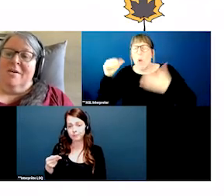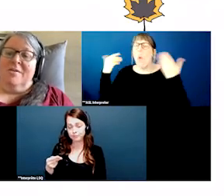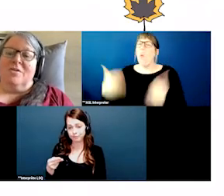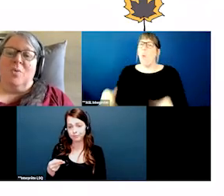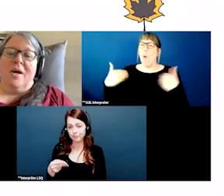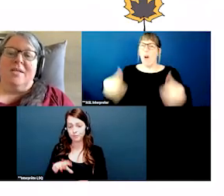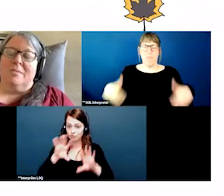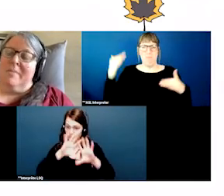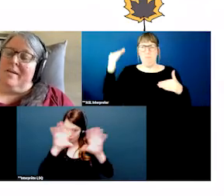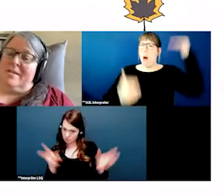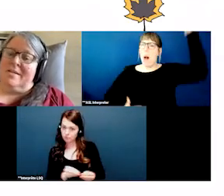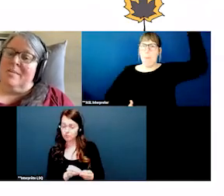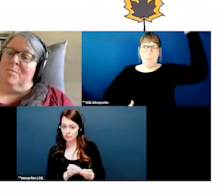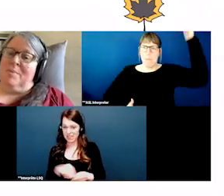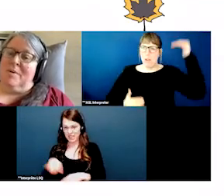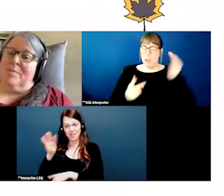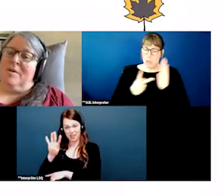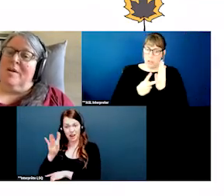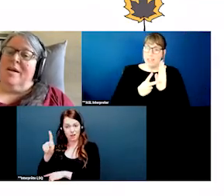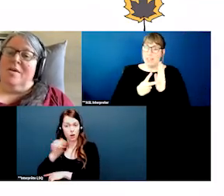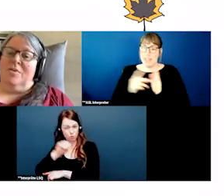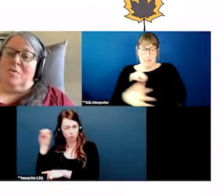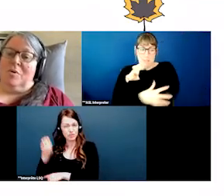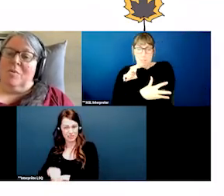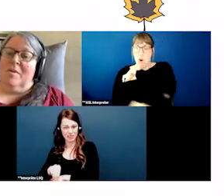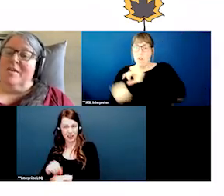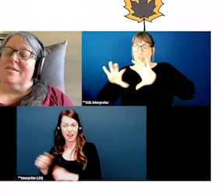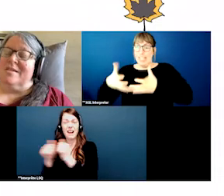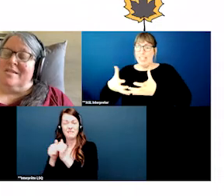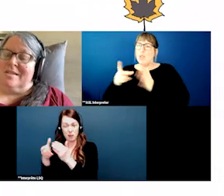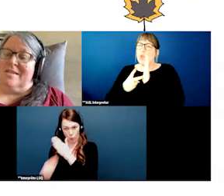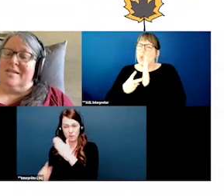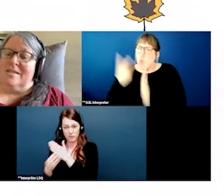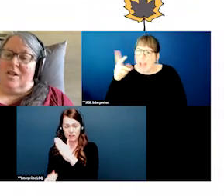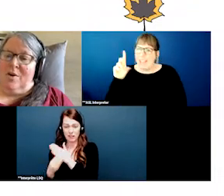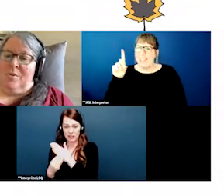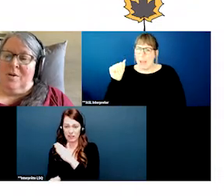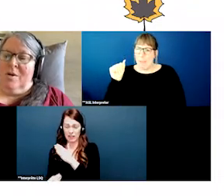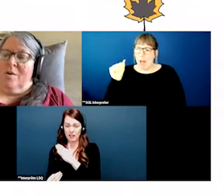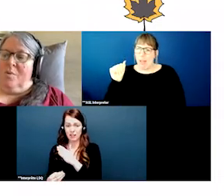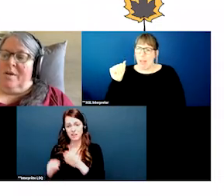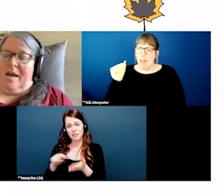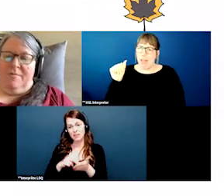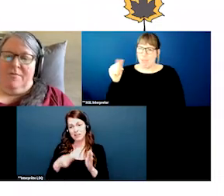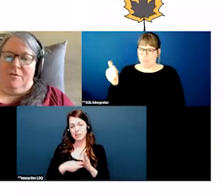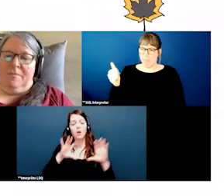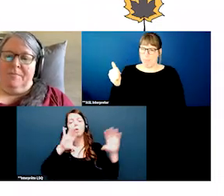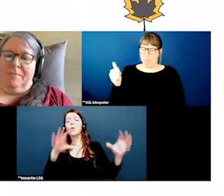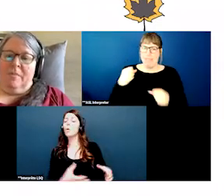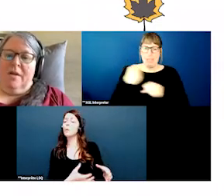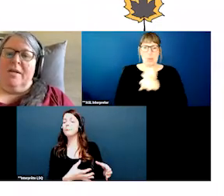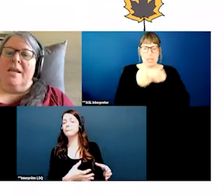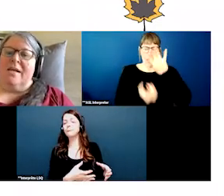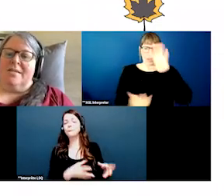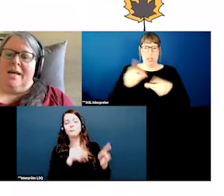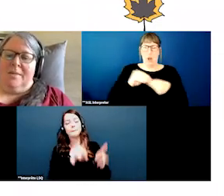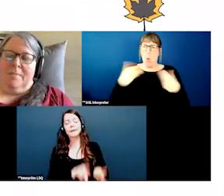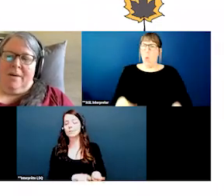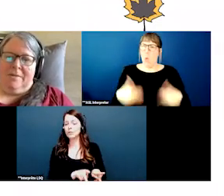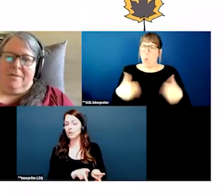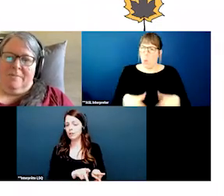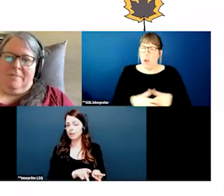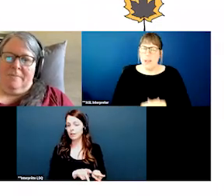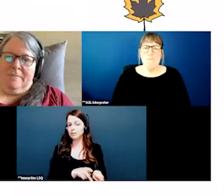overrepresented. There's twice as many disabled people in the group than statistics alone would account for. Next